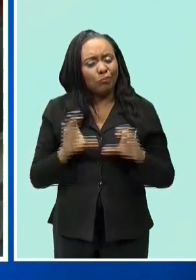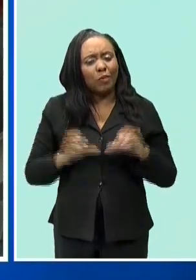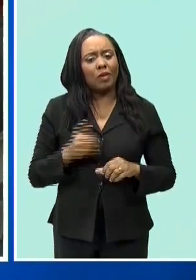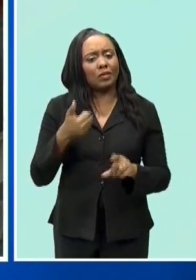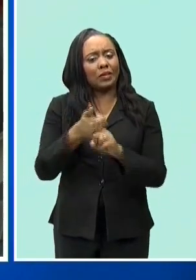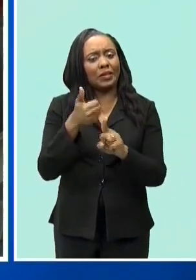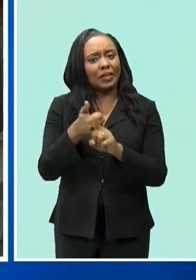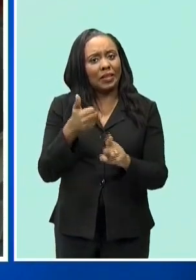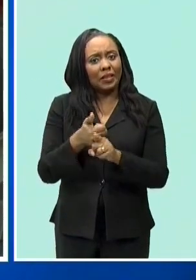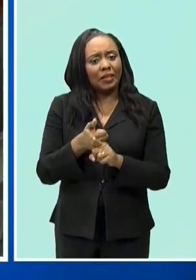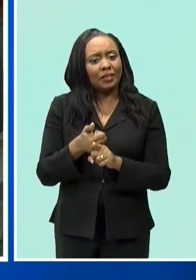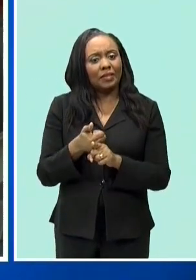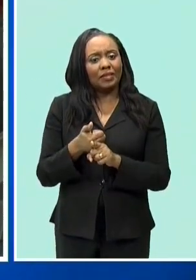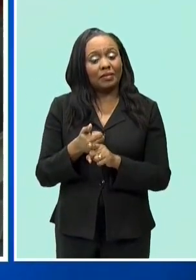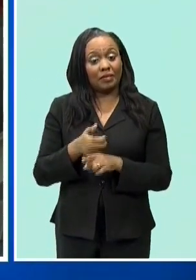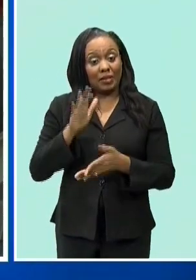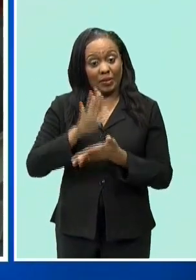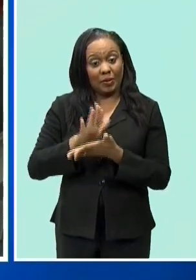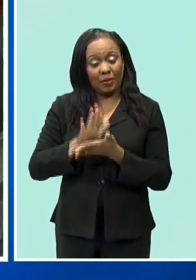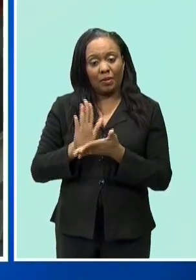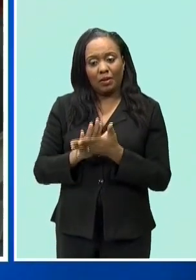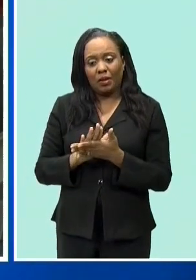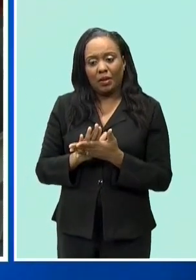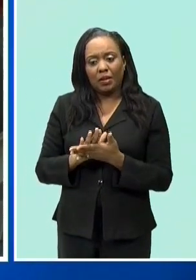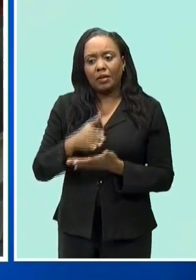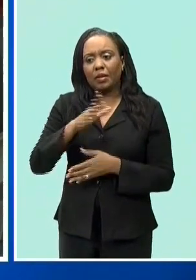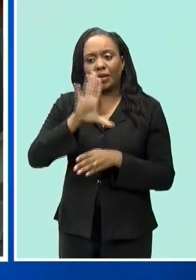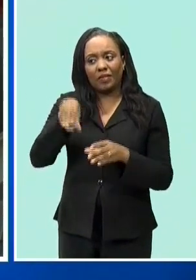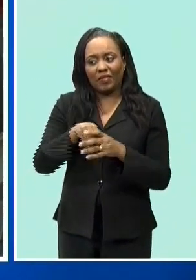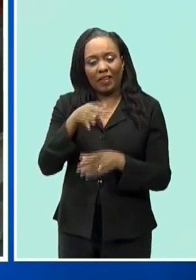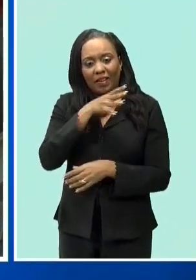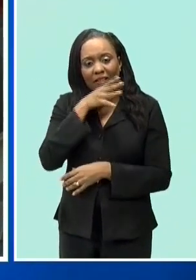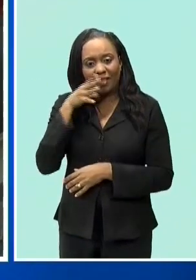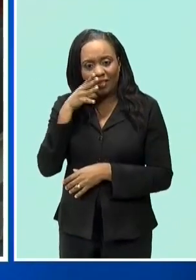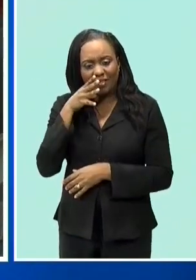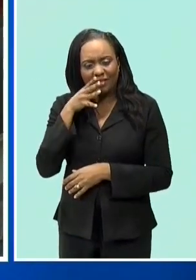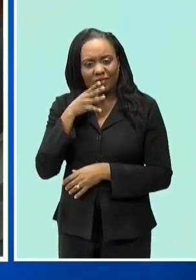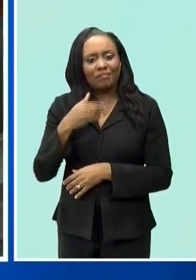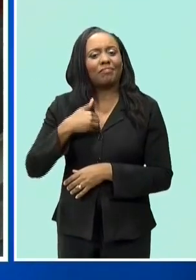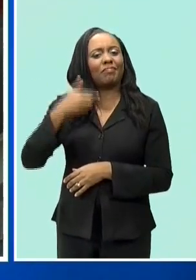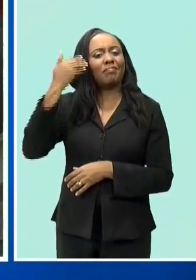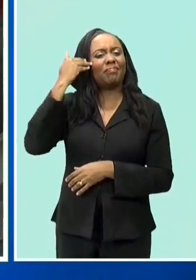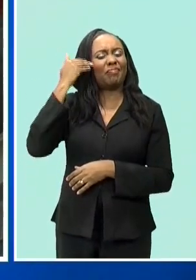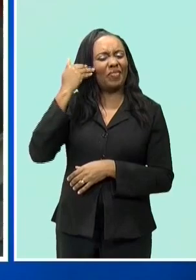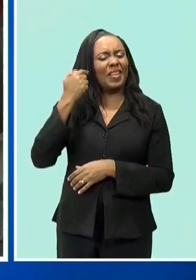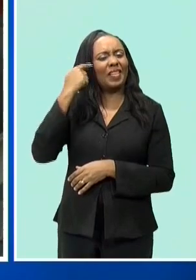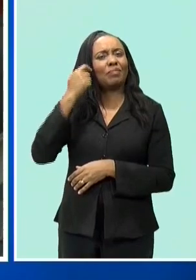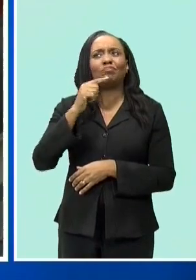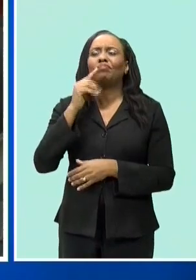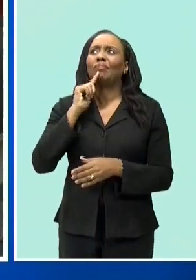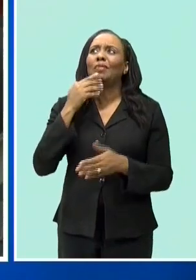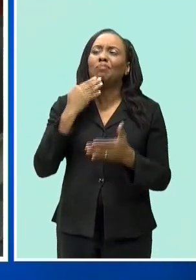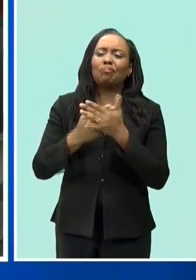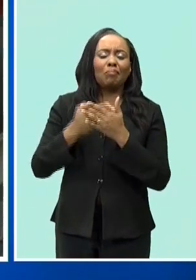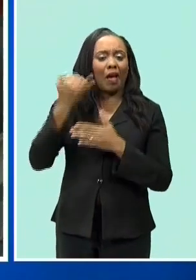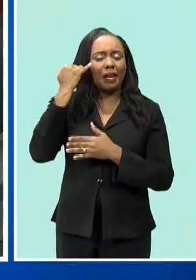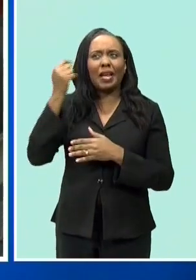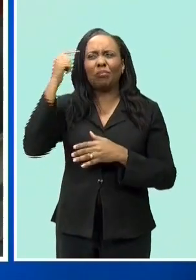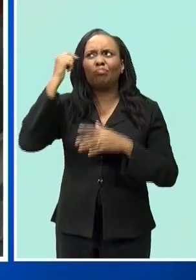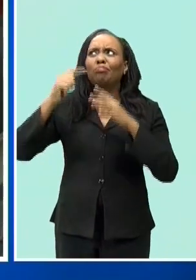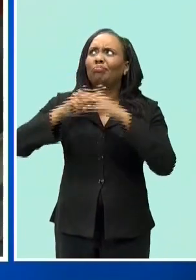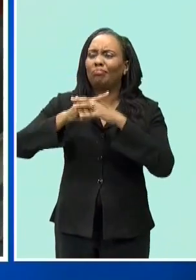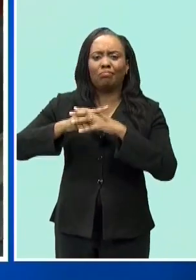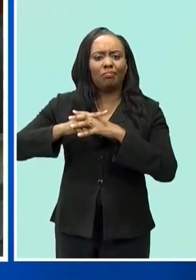He did some agriculture at school, and I thought that, he can get into agriculture. It would be an interesting area for him. He